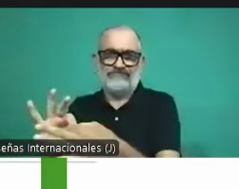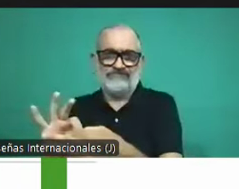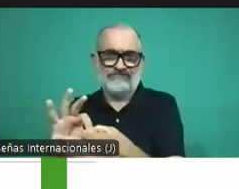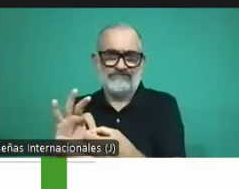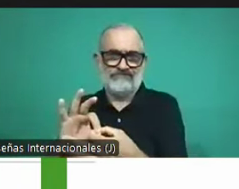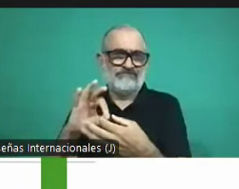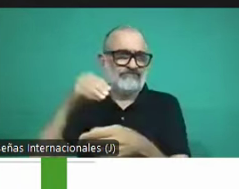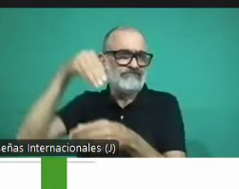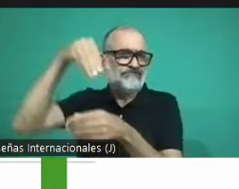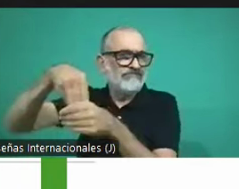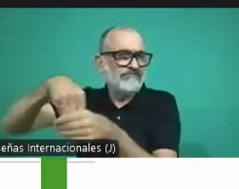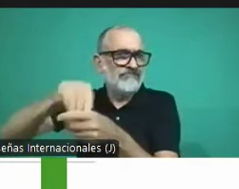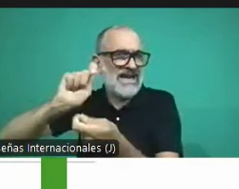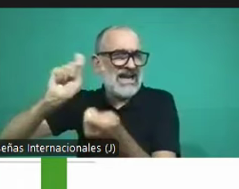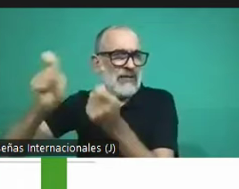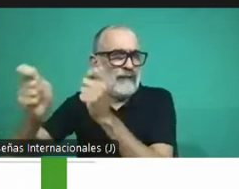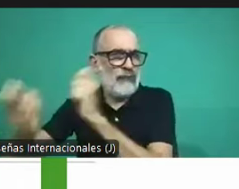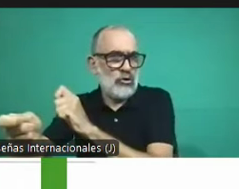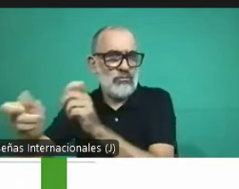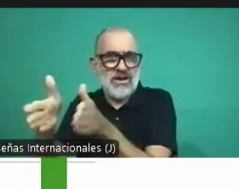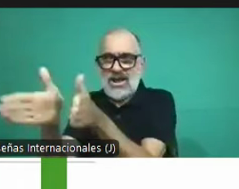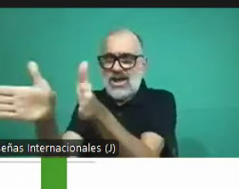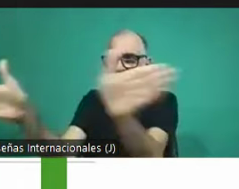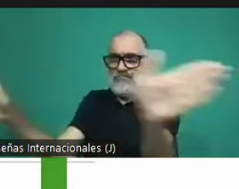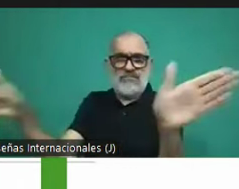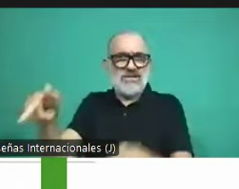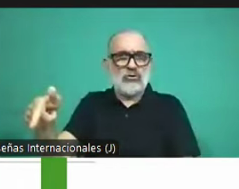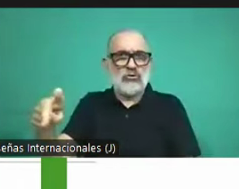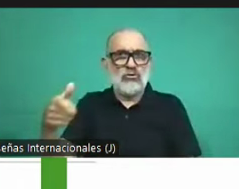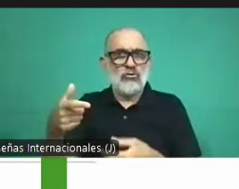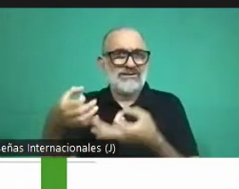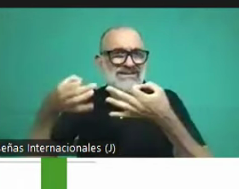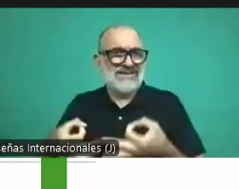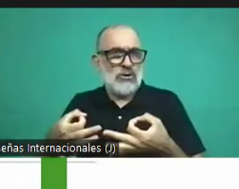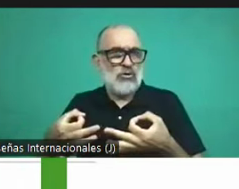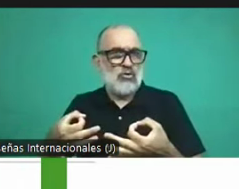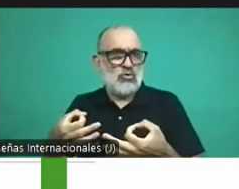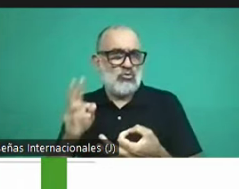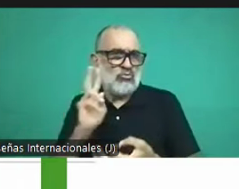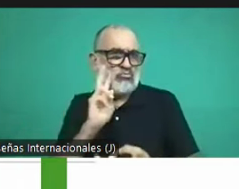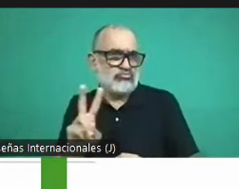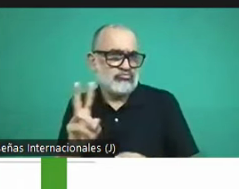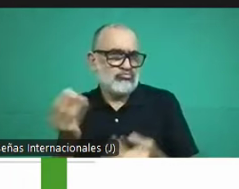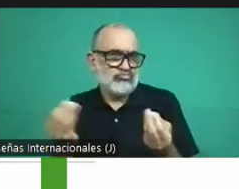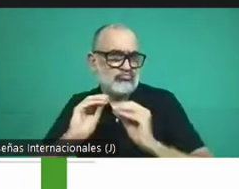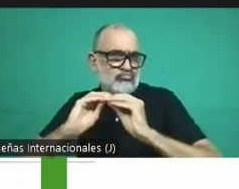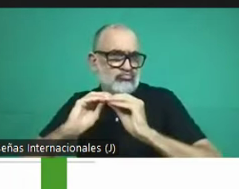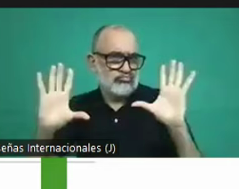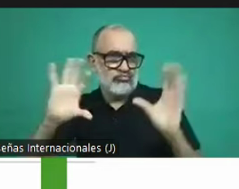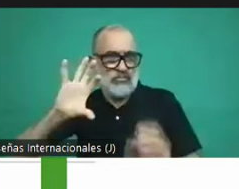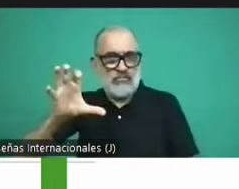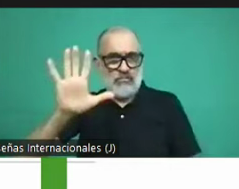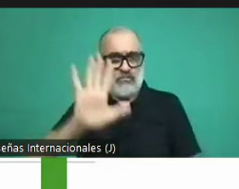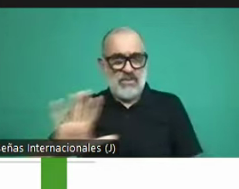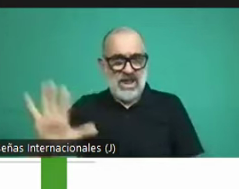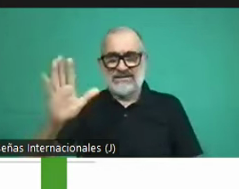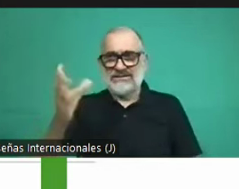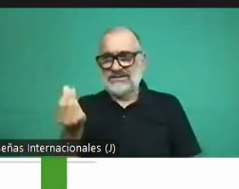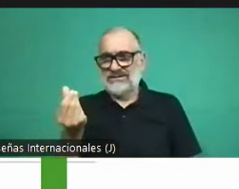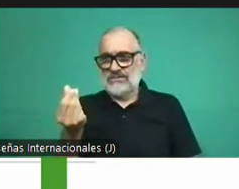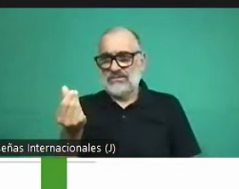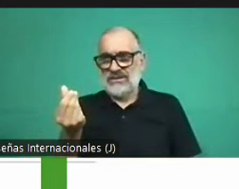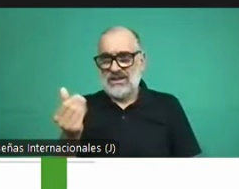report in reference to being able to establish the explicit manner, the payment of this part,